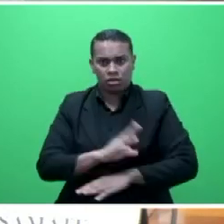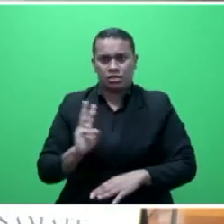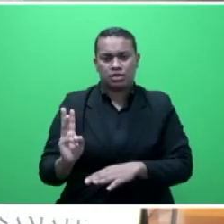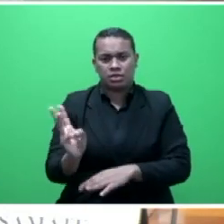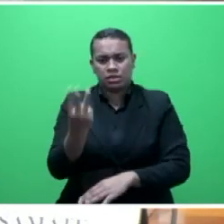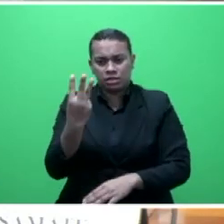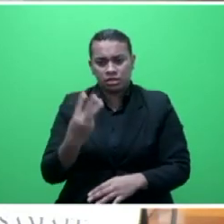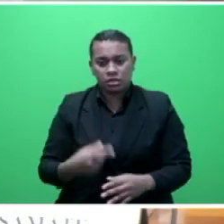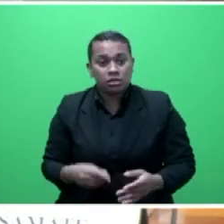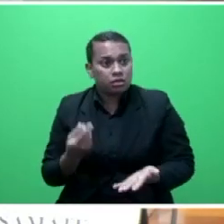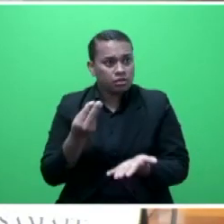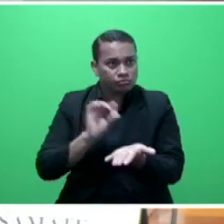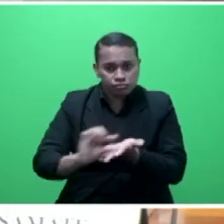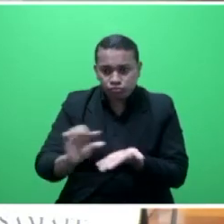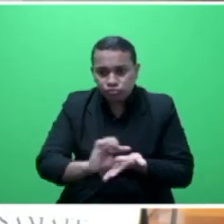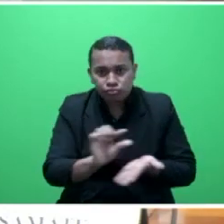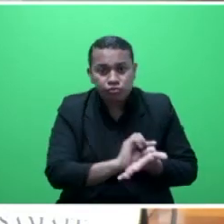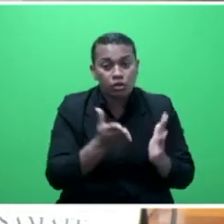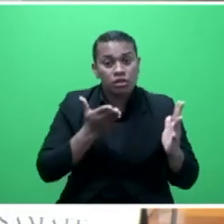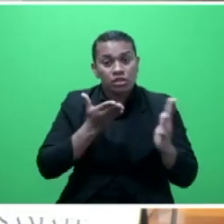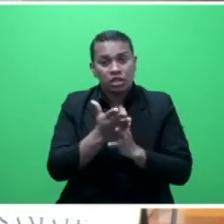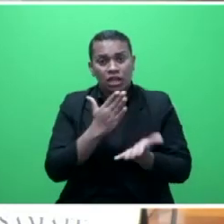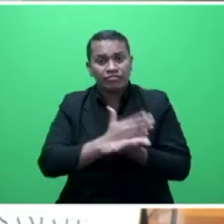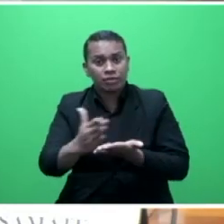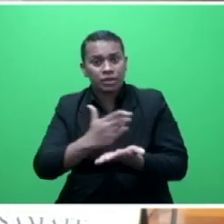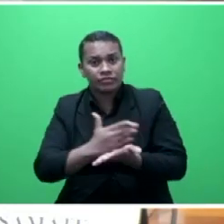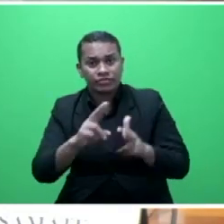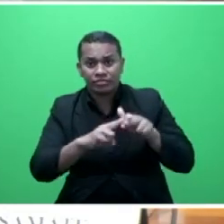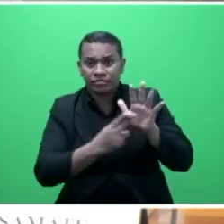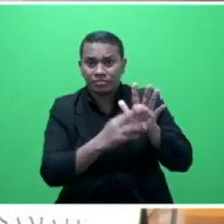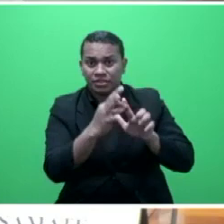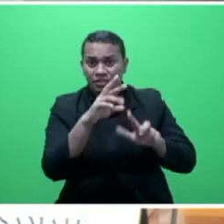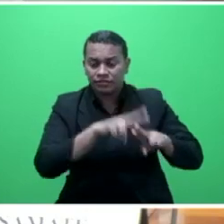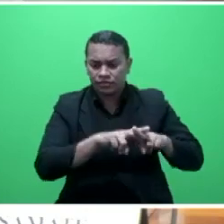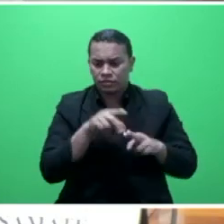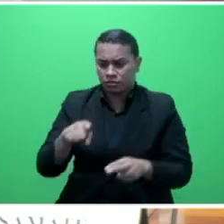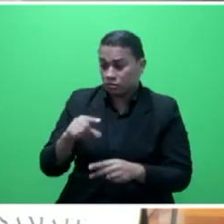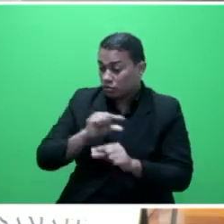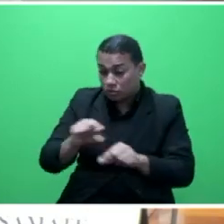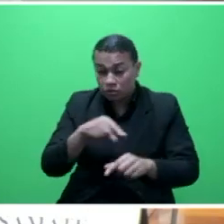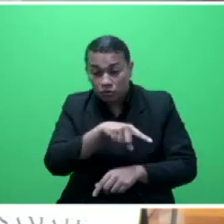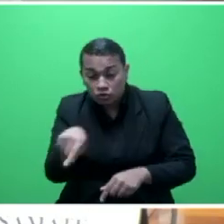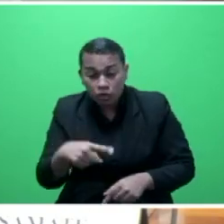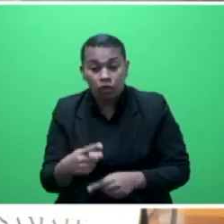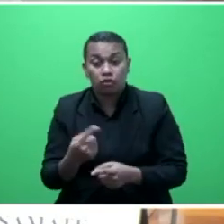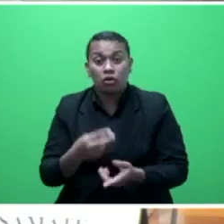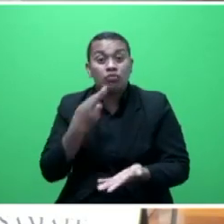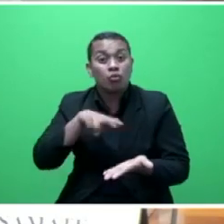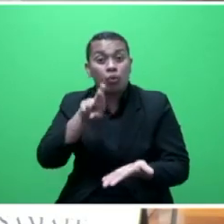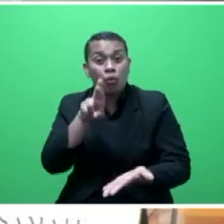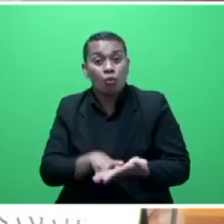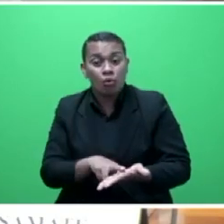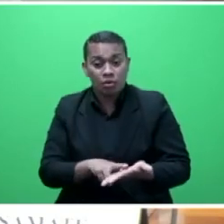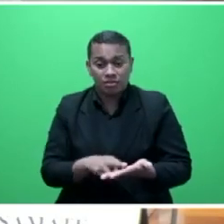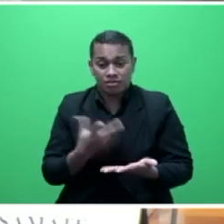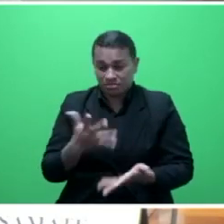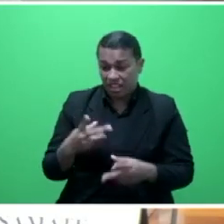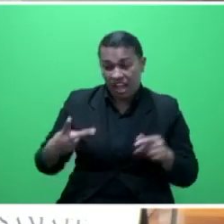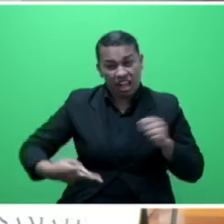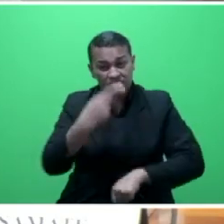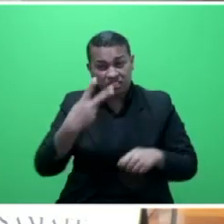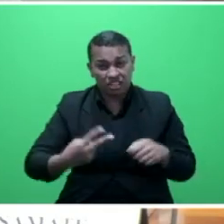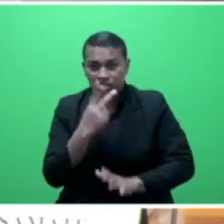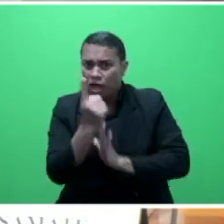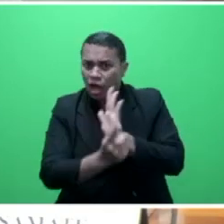payments through the FNPF, which extends relief payments to those on reduced hours. Those whose working days or hours have been